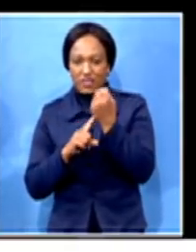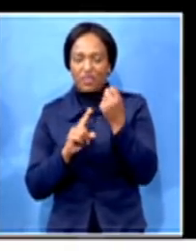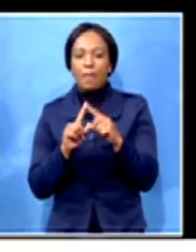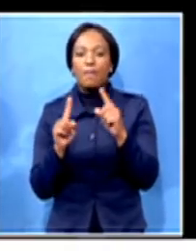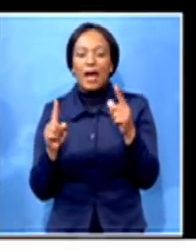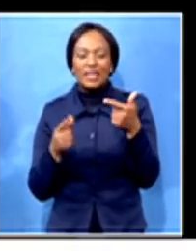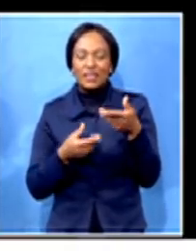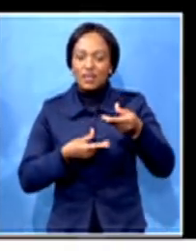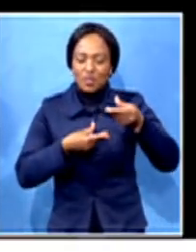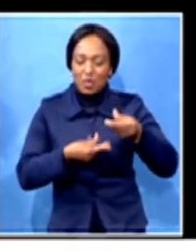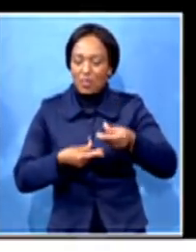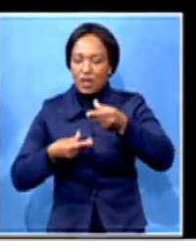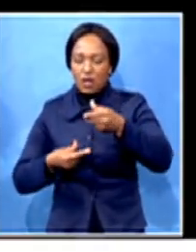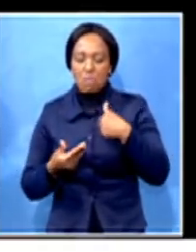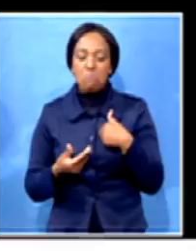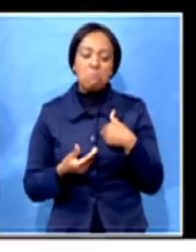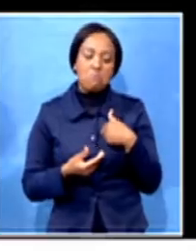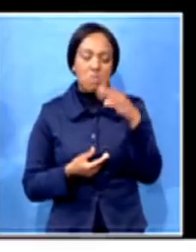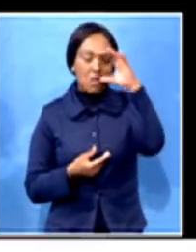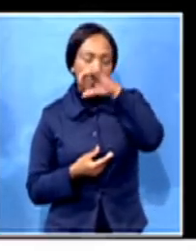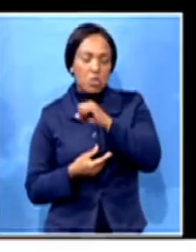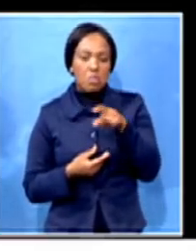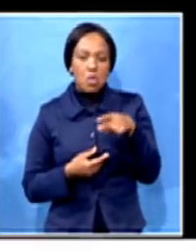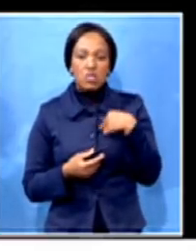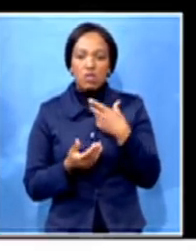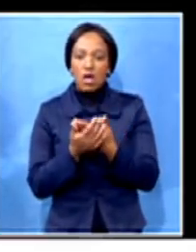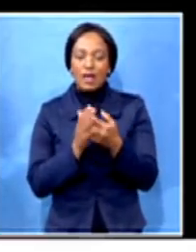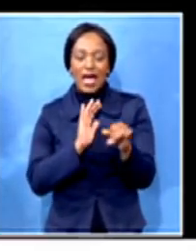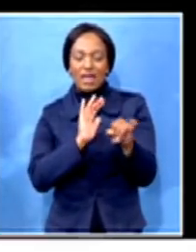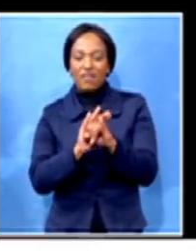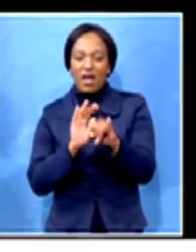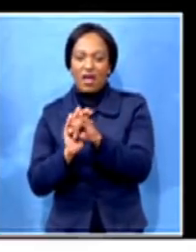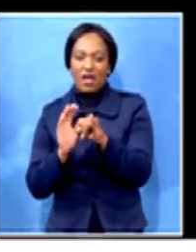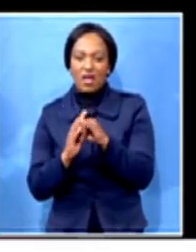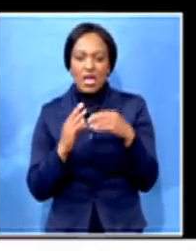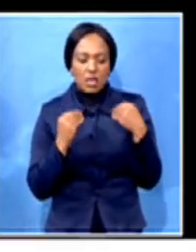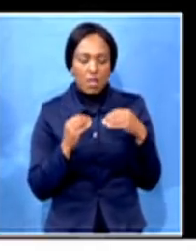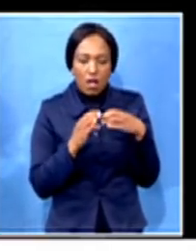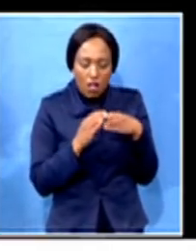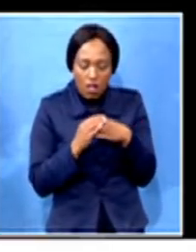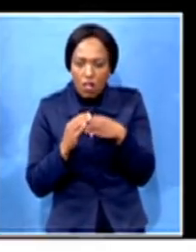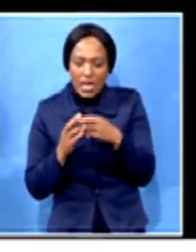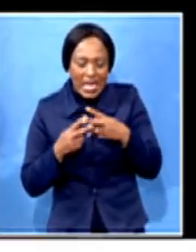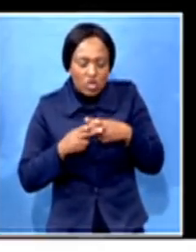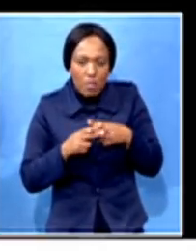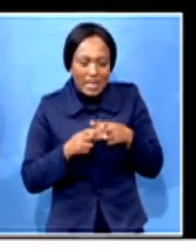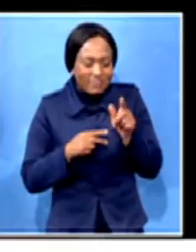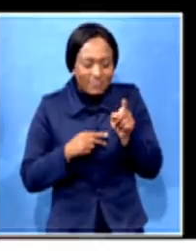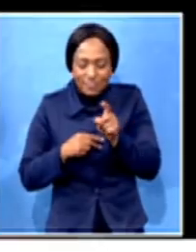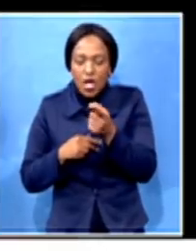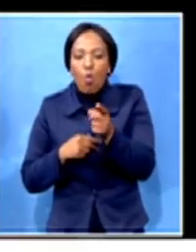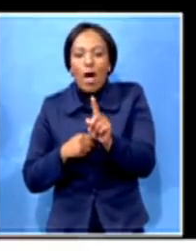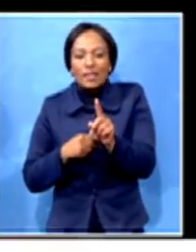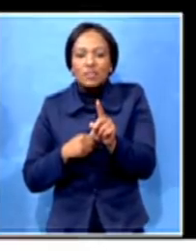of document where you would have assumed that they would identify exactly what those macroeconomic policy instruments that they want to leverage are going to